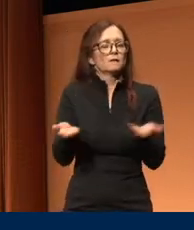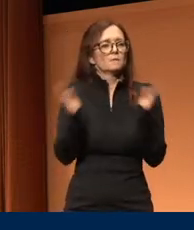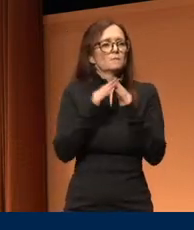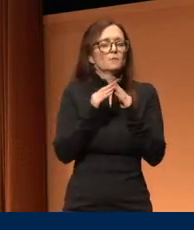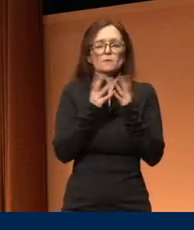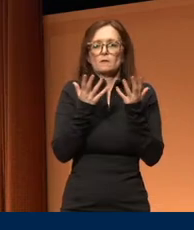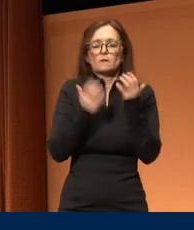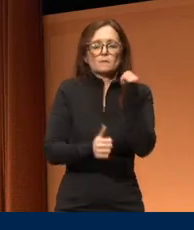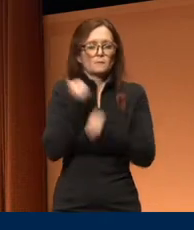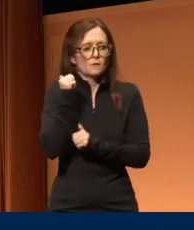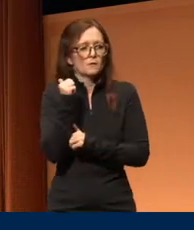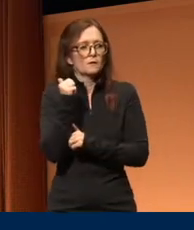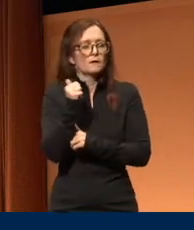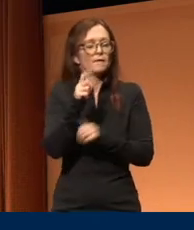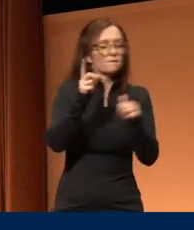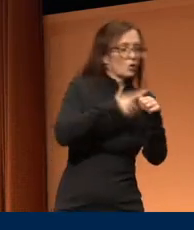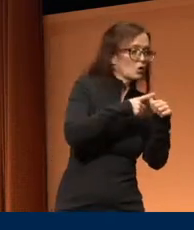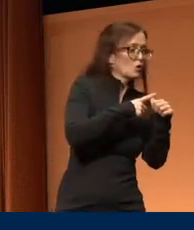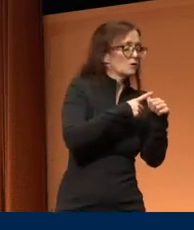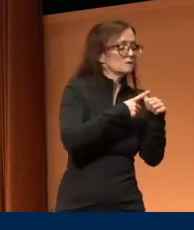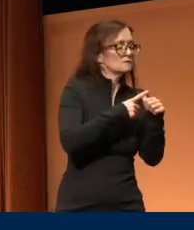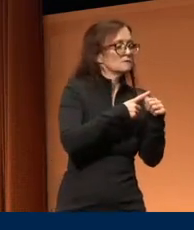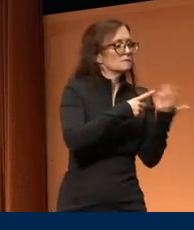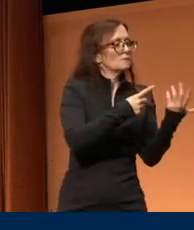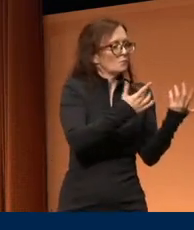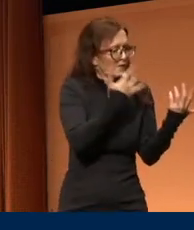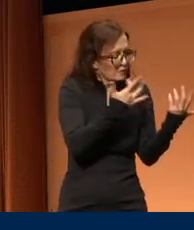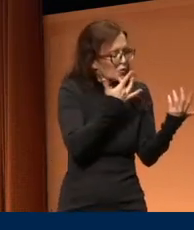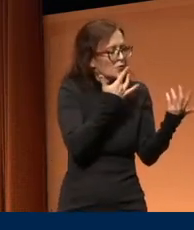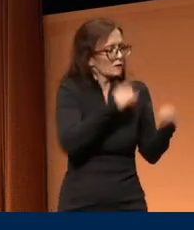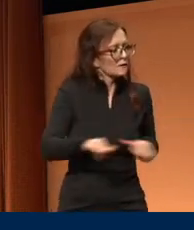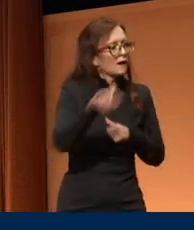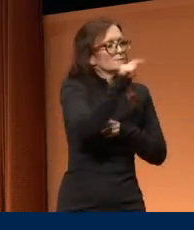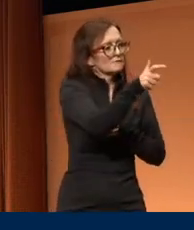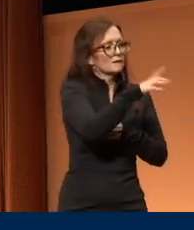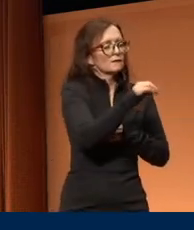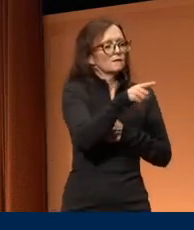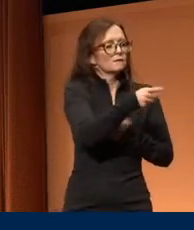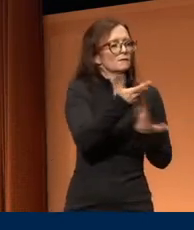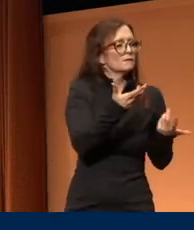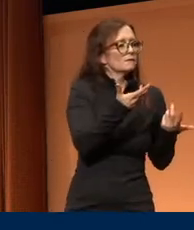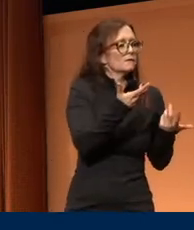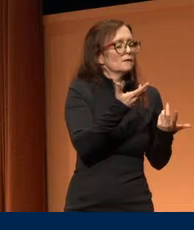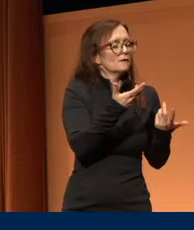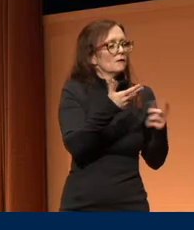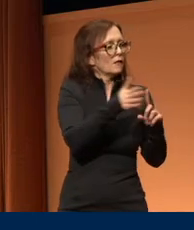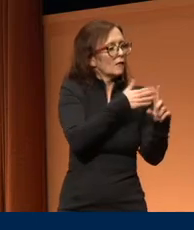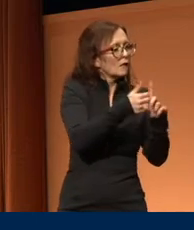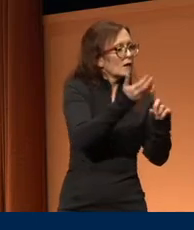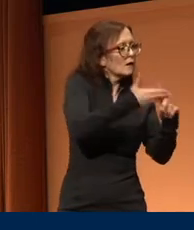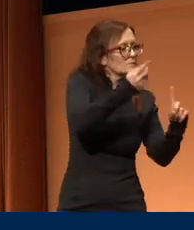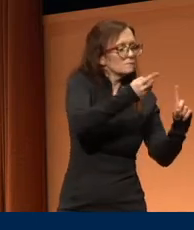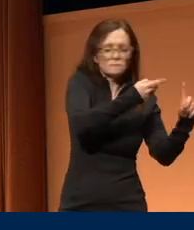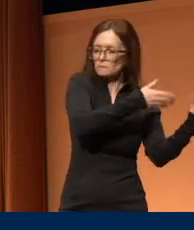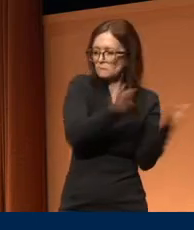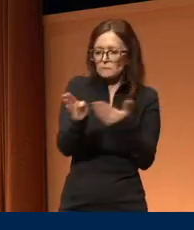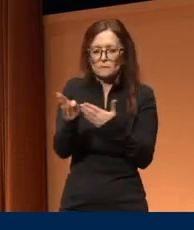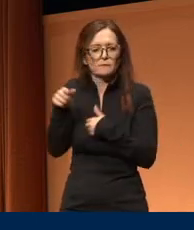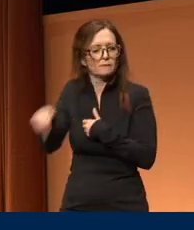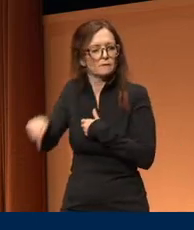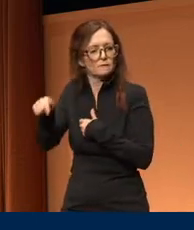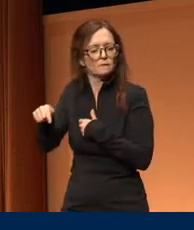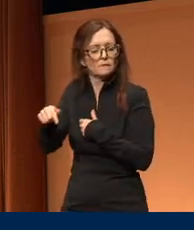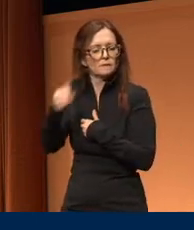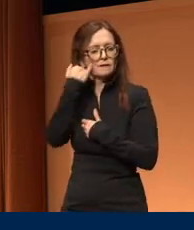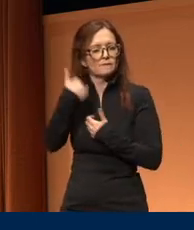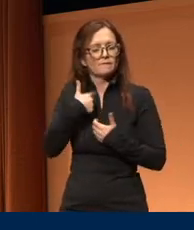majority originally in favor of a carbon tax likely chose to drop the topic because they were swayed by such arguments in a way they might not have been if they